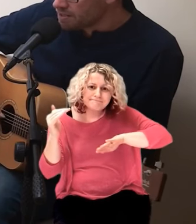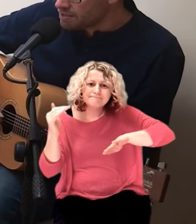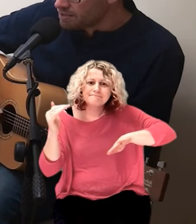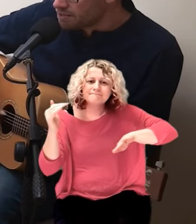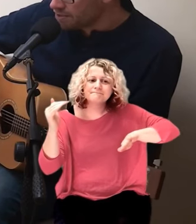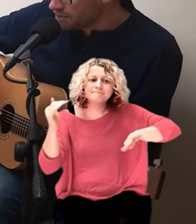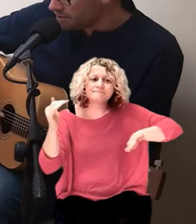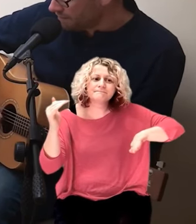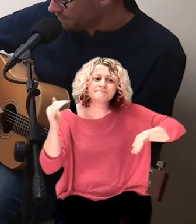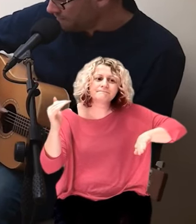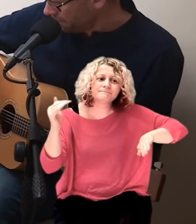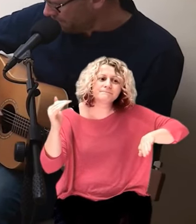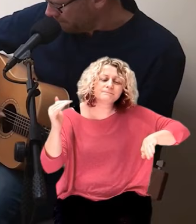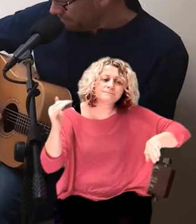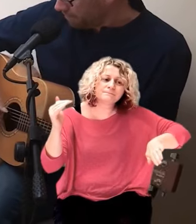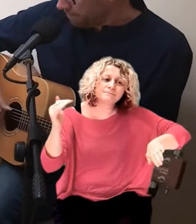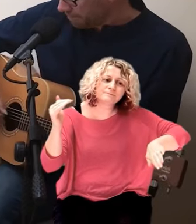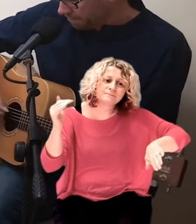replace.